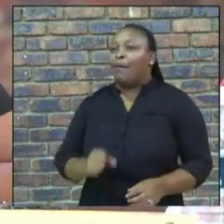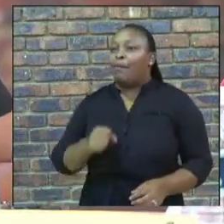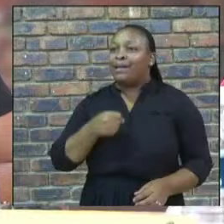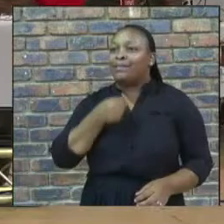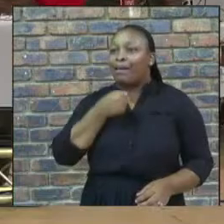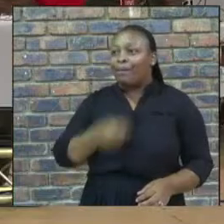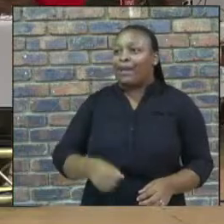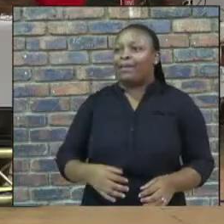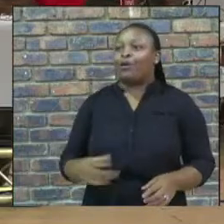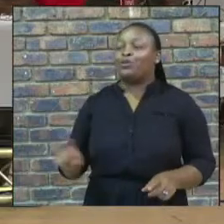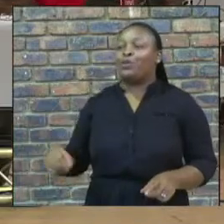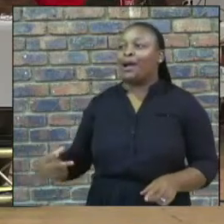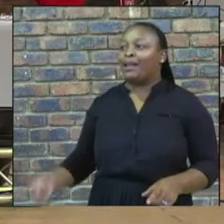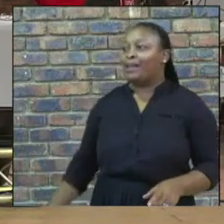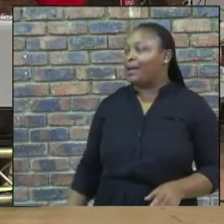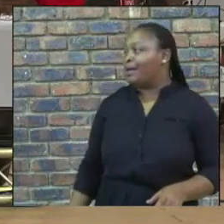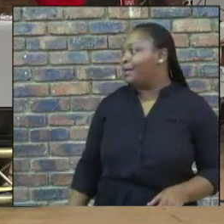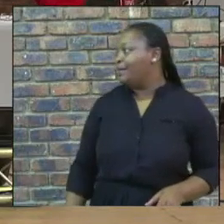Sanbonani.